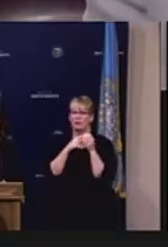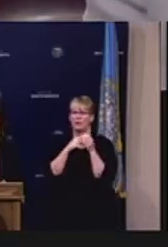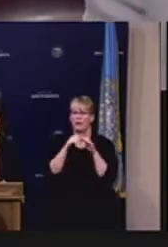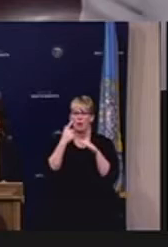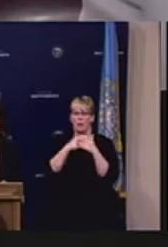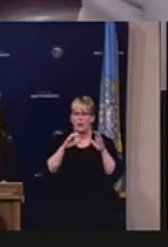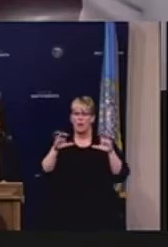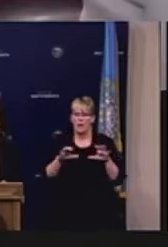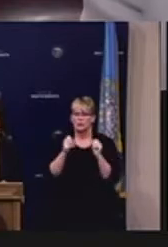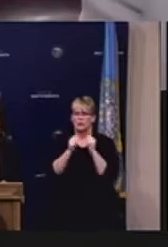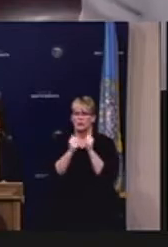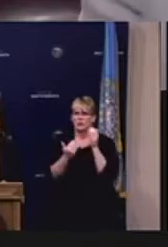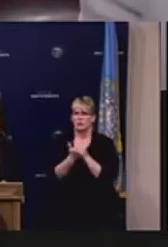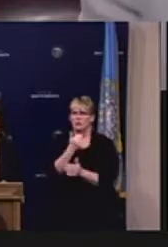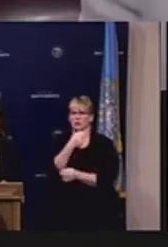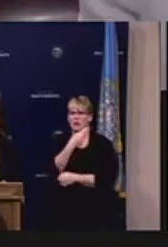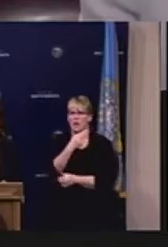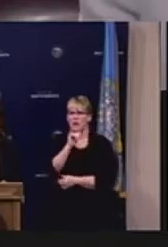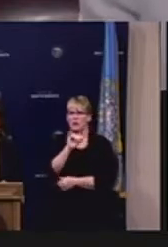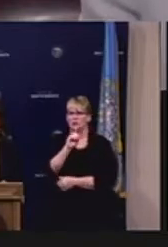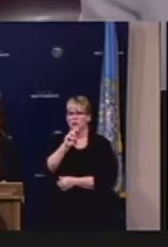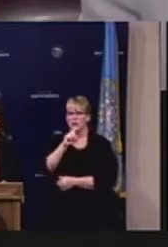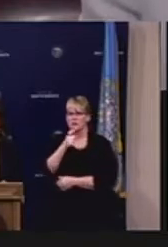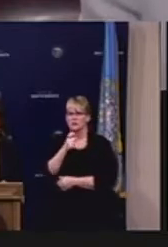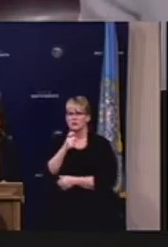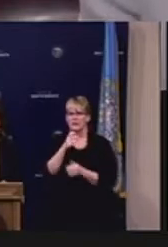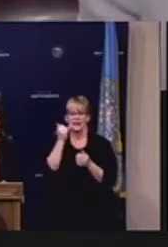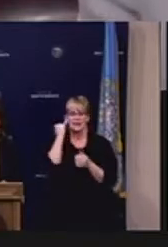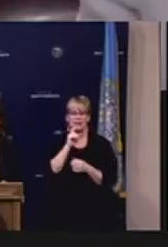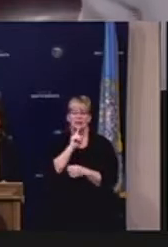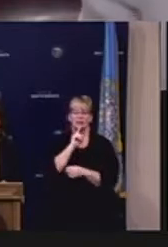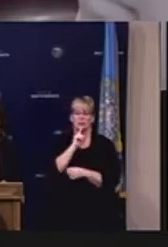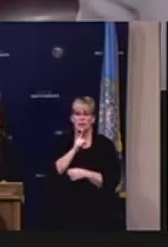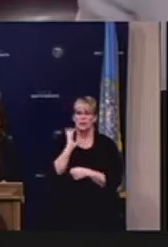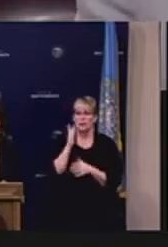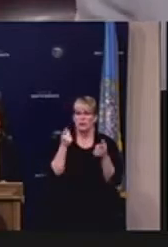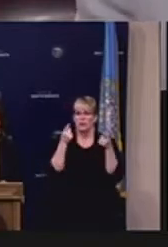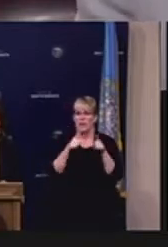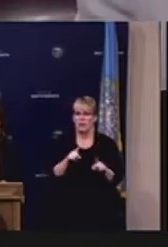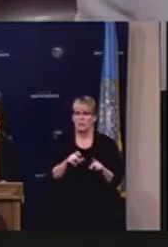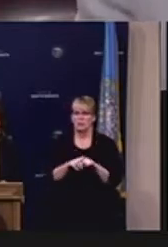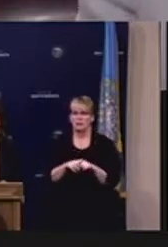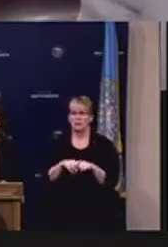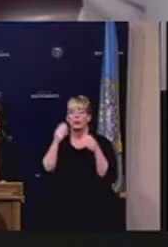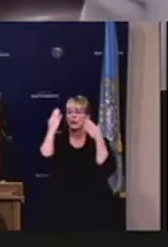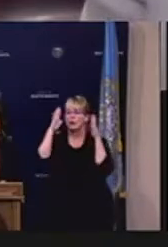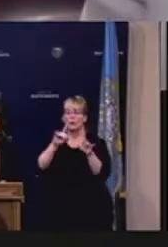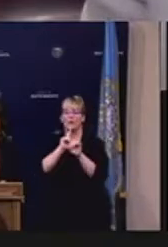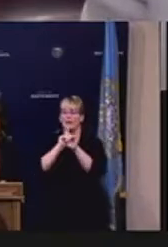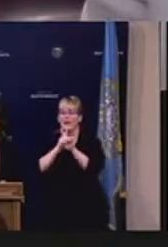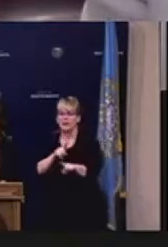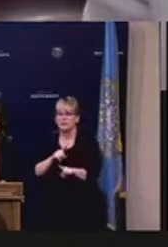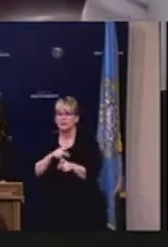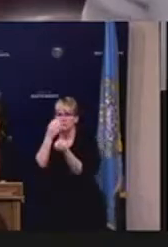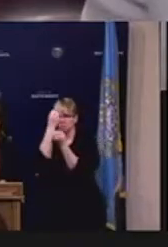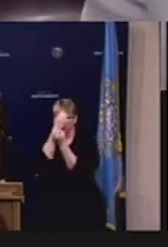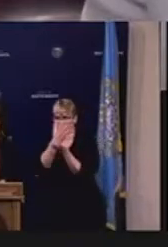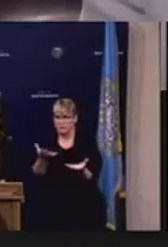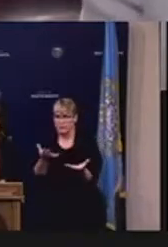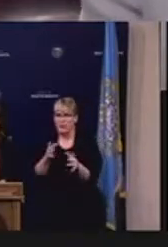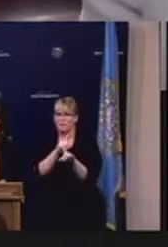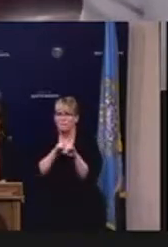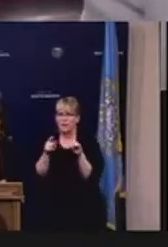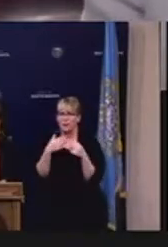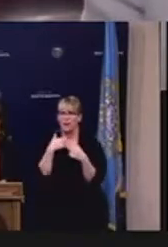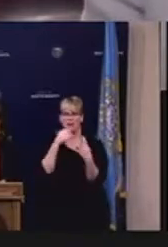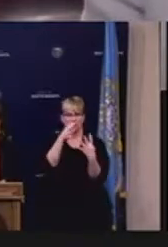of hydroxychloroquine, if that's truly something that would happen. So we don't know the answer. By doing a